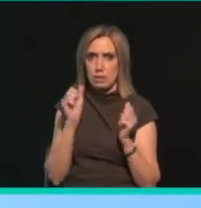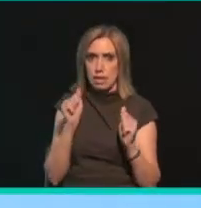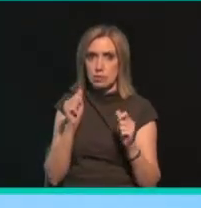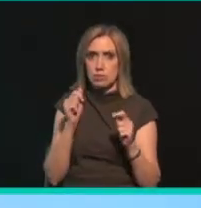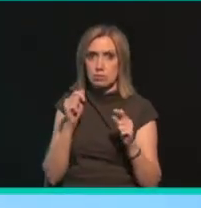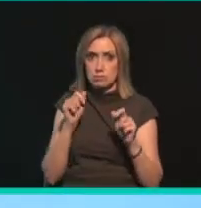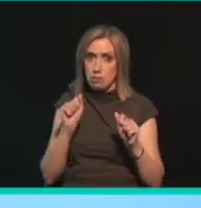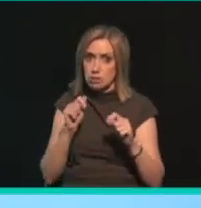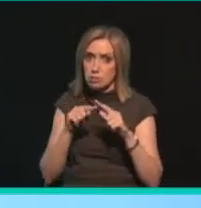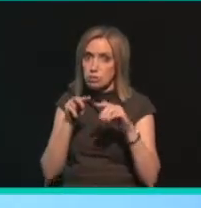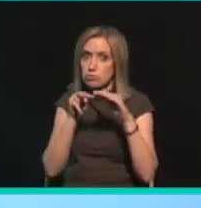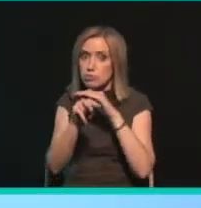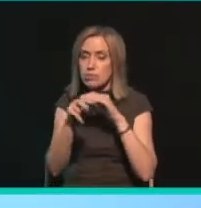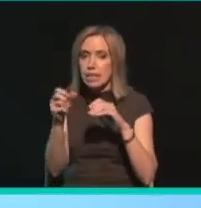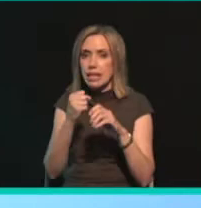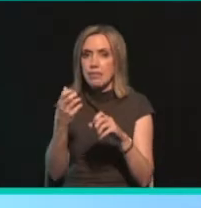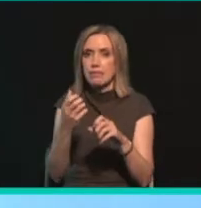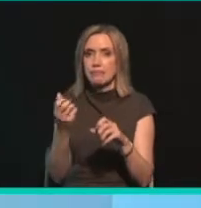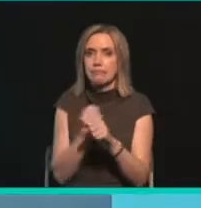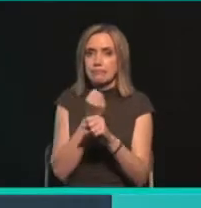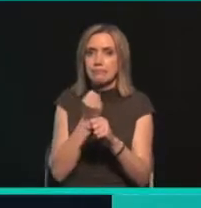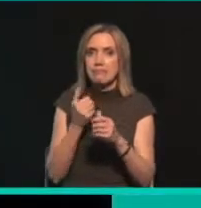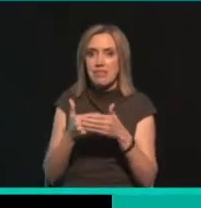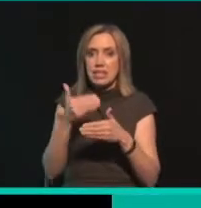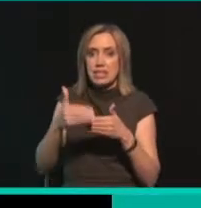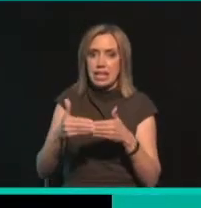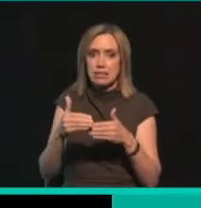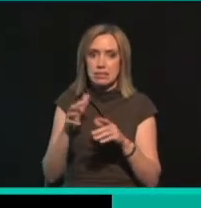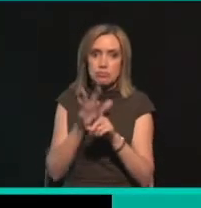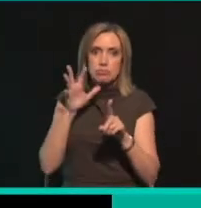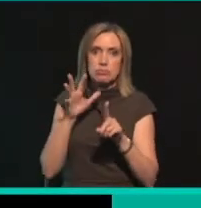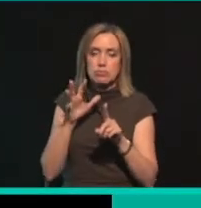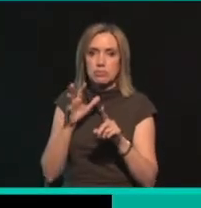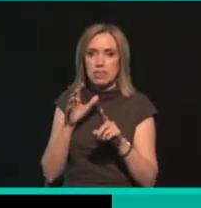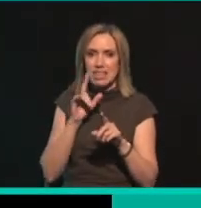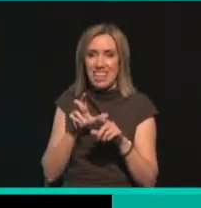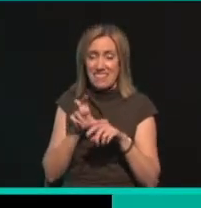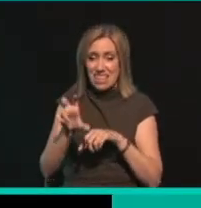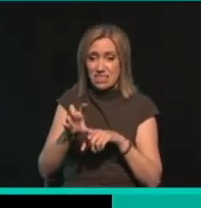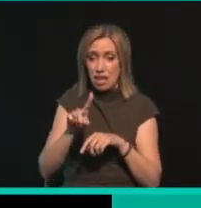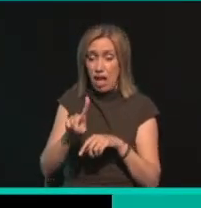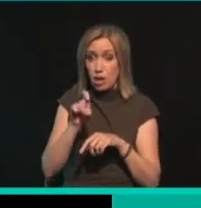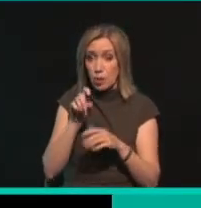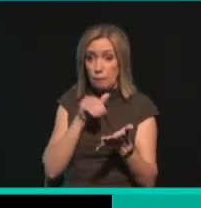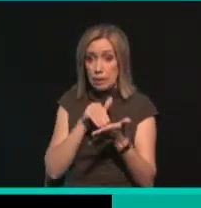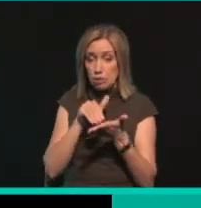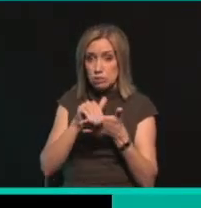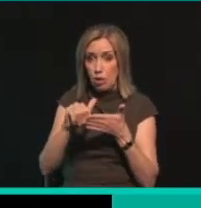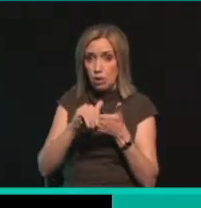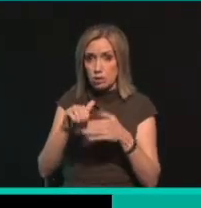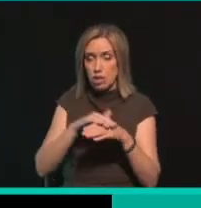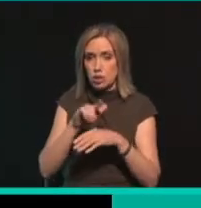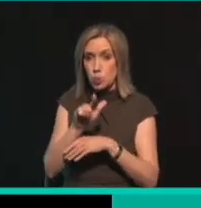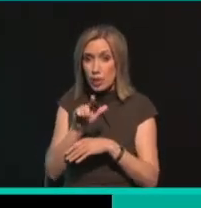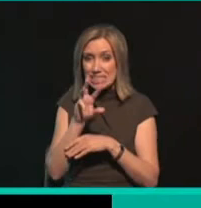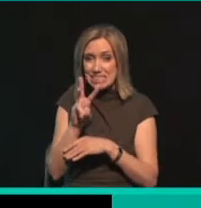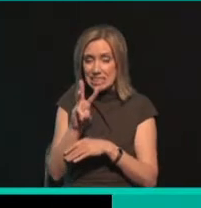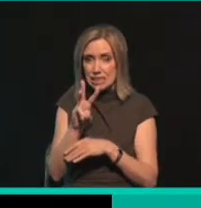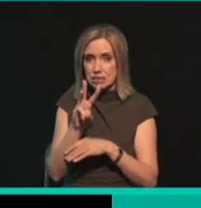hit. And that's what happened. They invested $100 million on 26